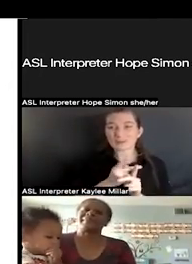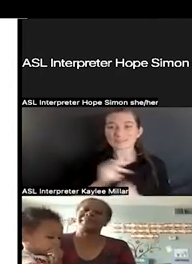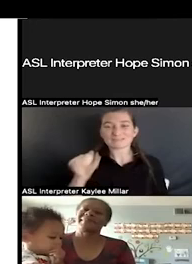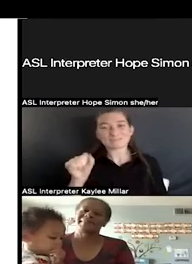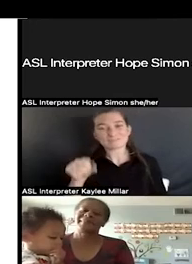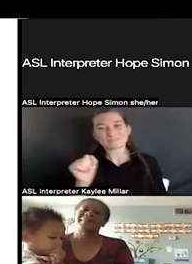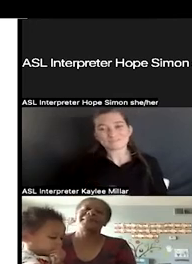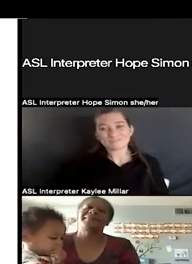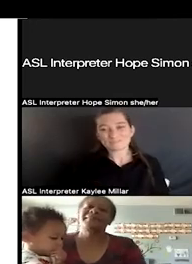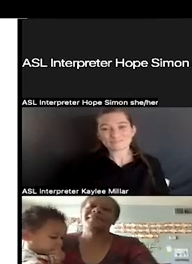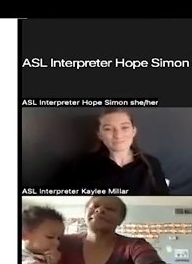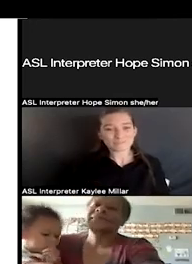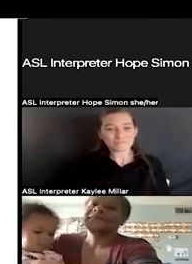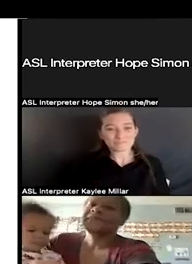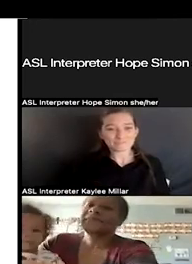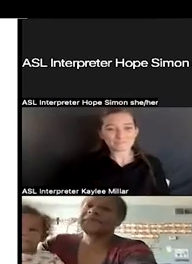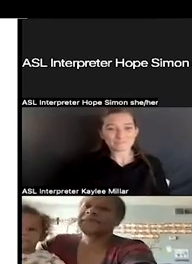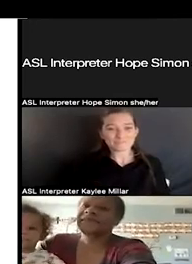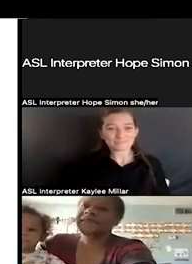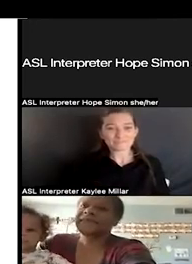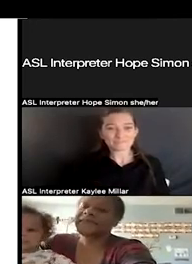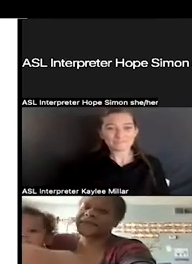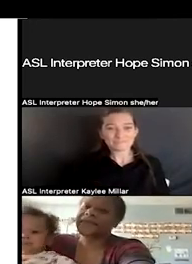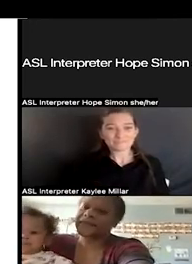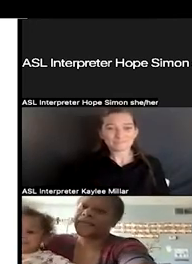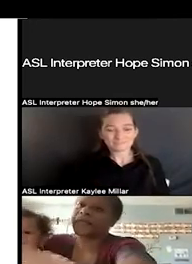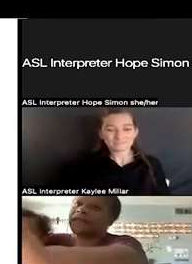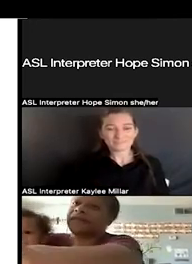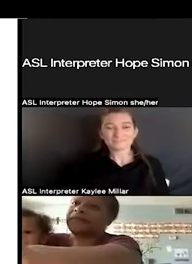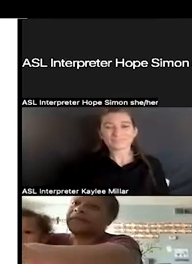other recipient who was not able to join us today,